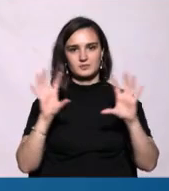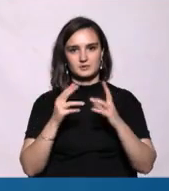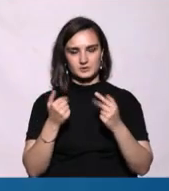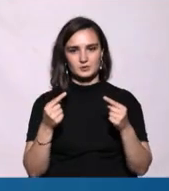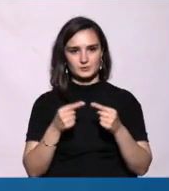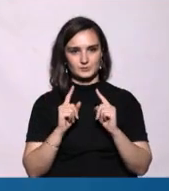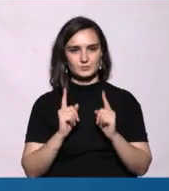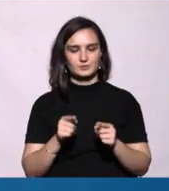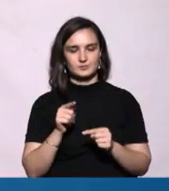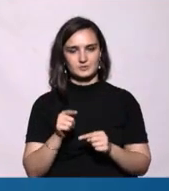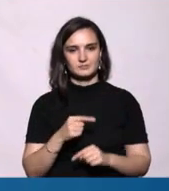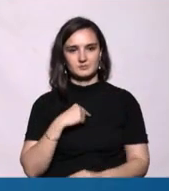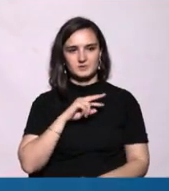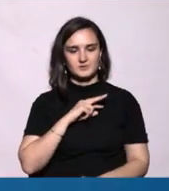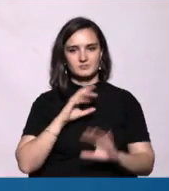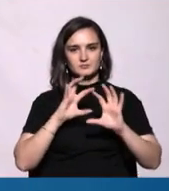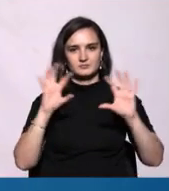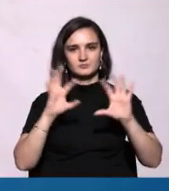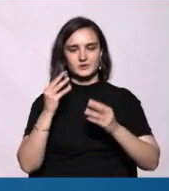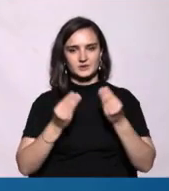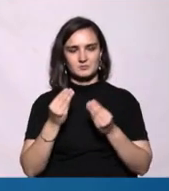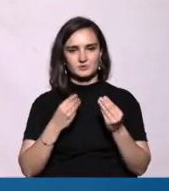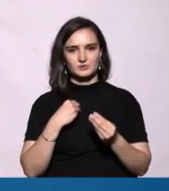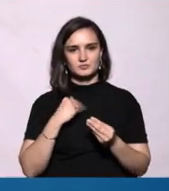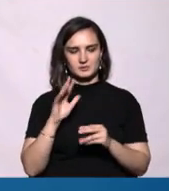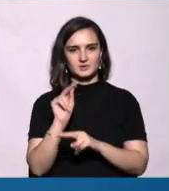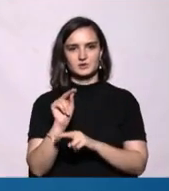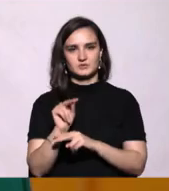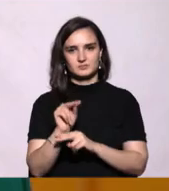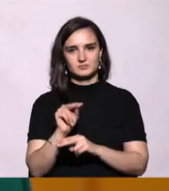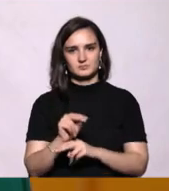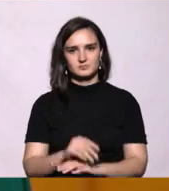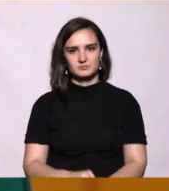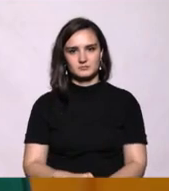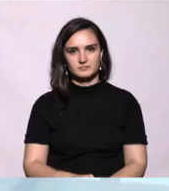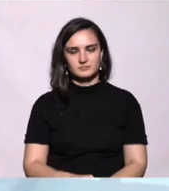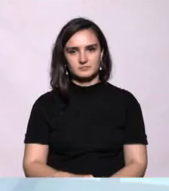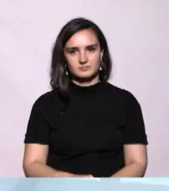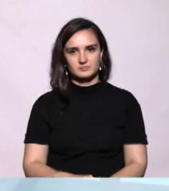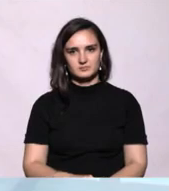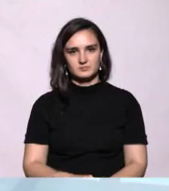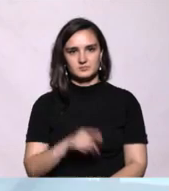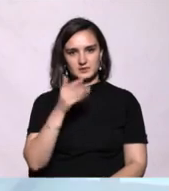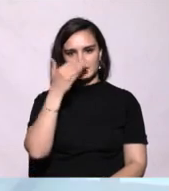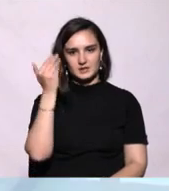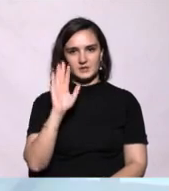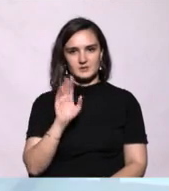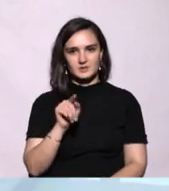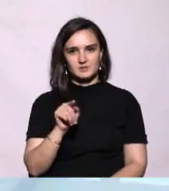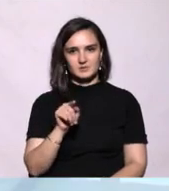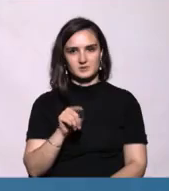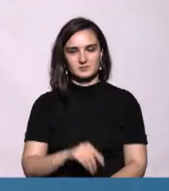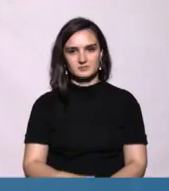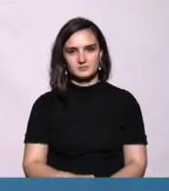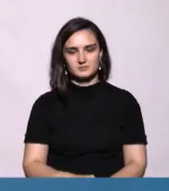Exactly right. And, I love playing volleyball. And, I will teach you. And, I won't forget. Okay. You don't forget about that. No.